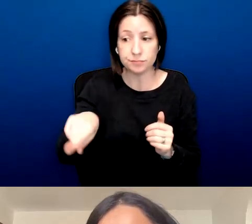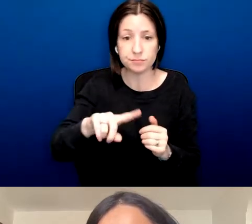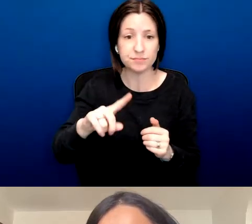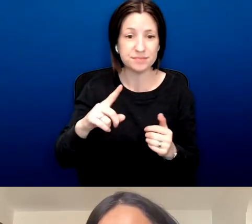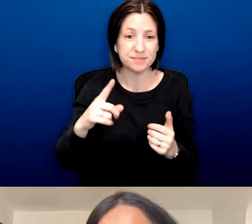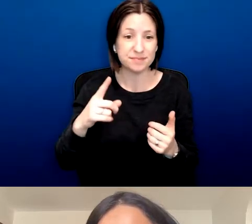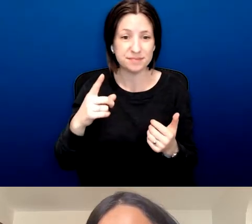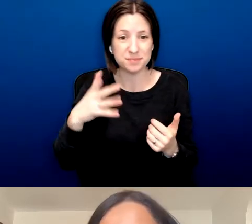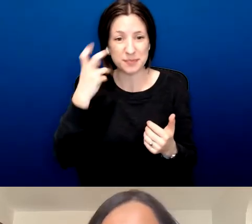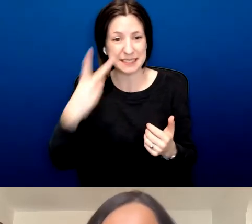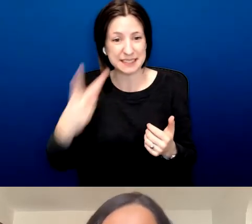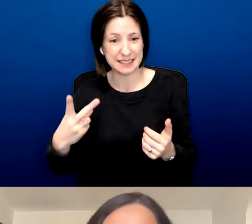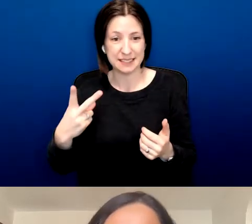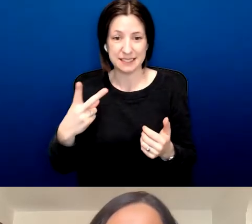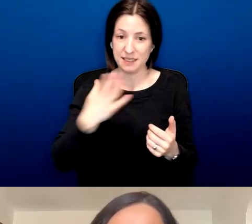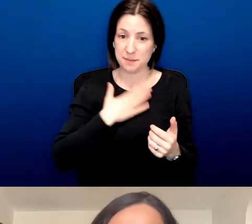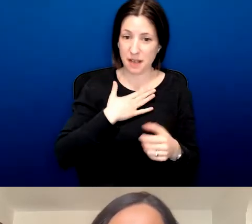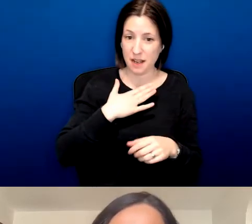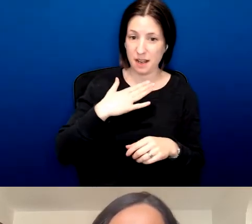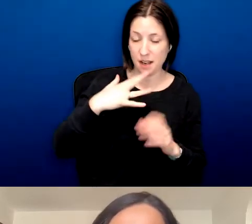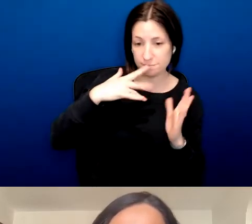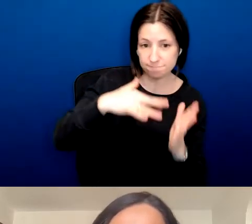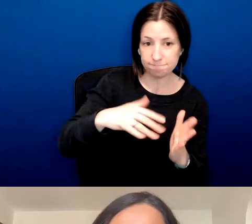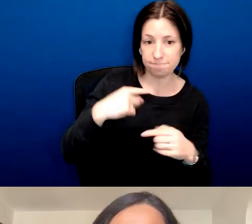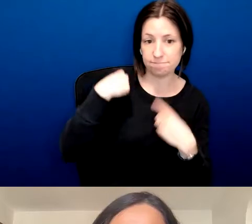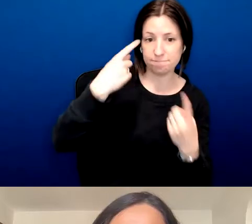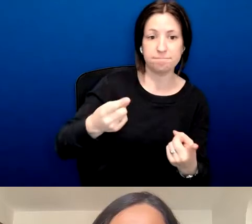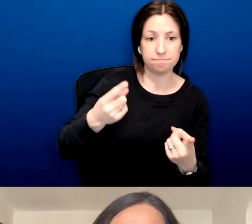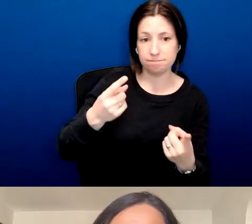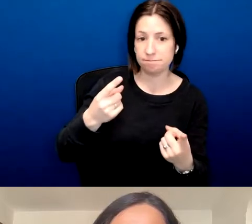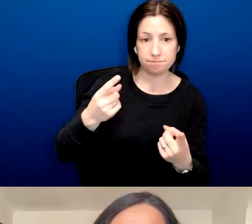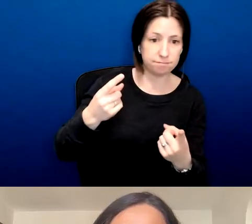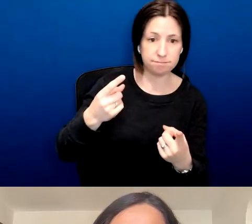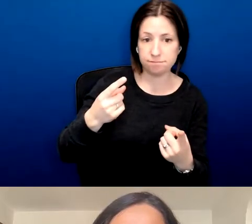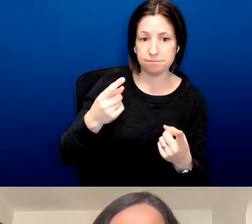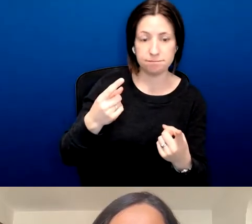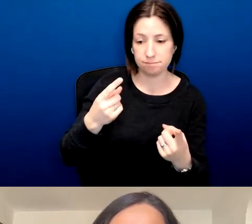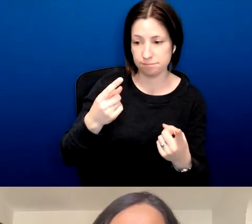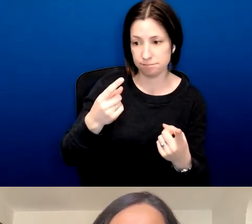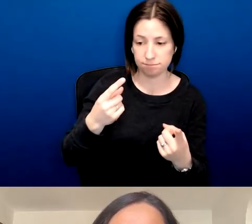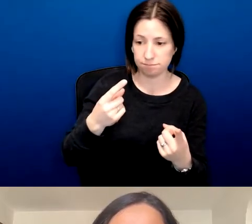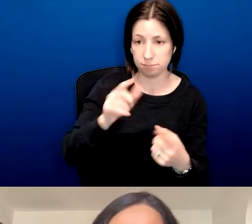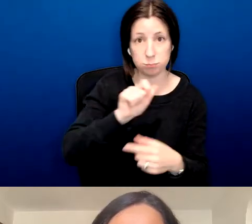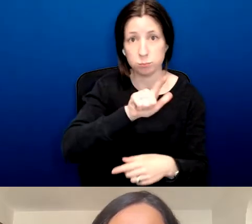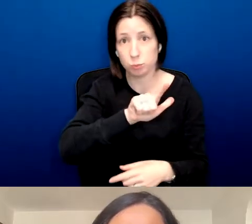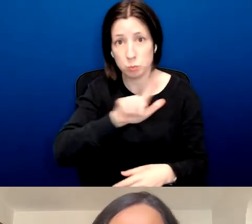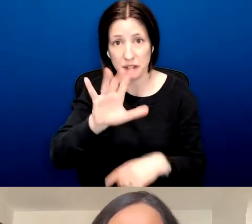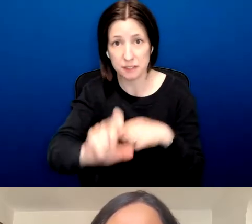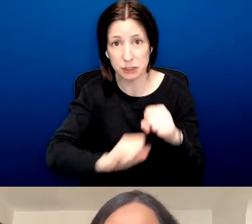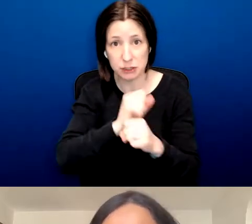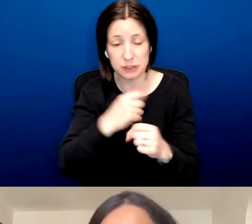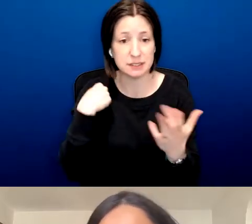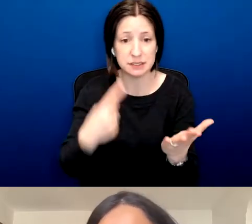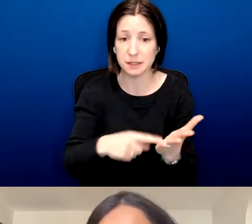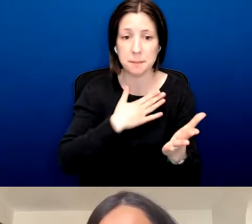presentation of what my work has been over the past, I would say, since maybe 25 years, has centered